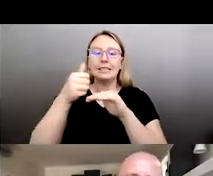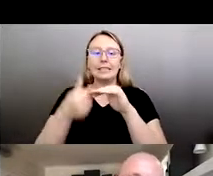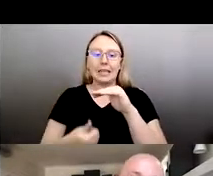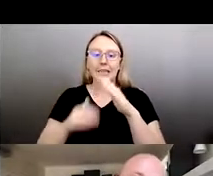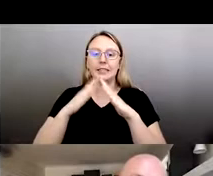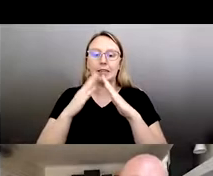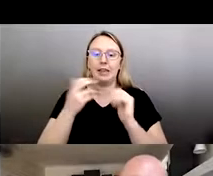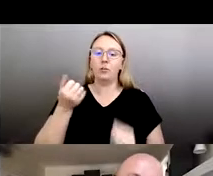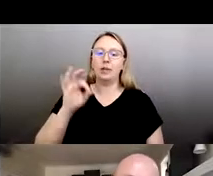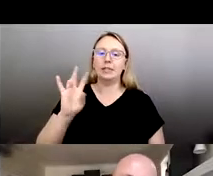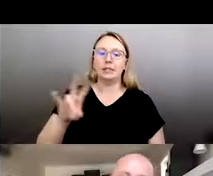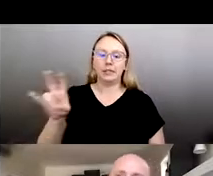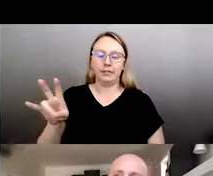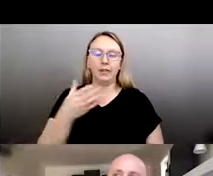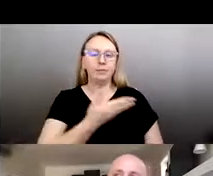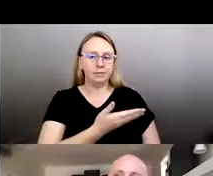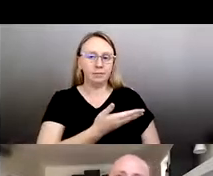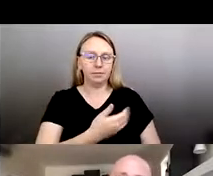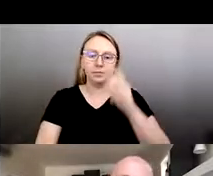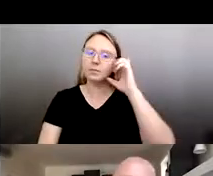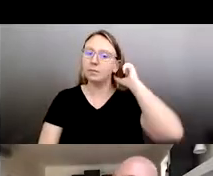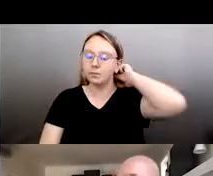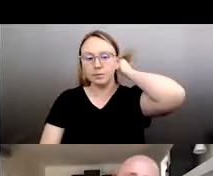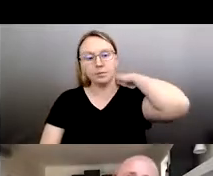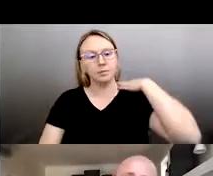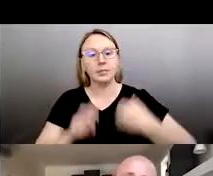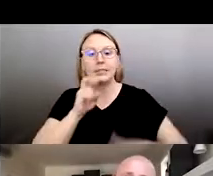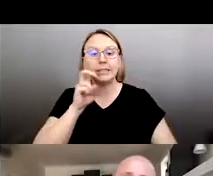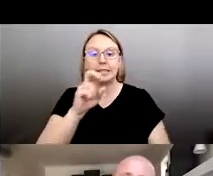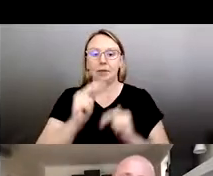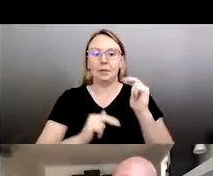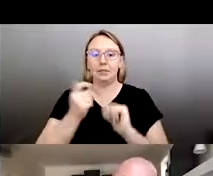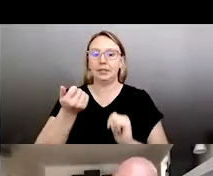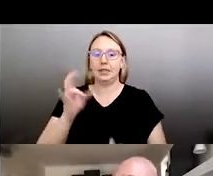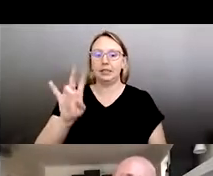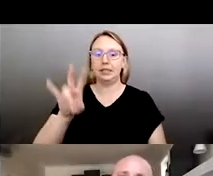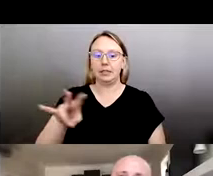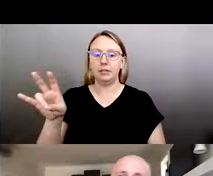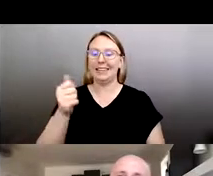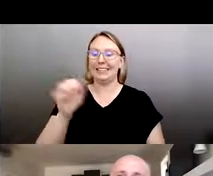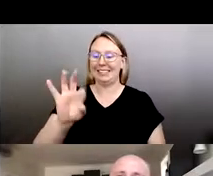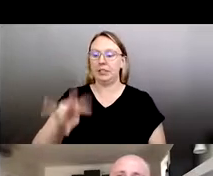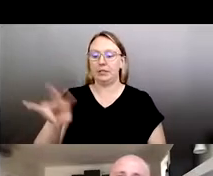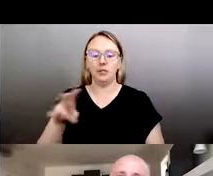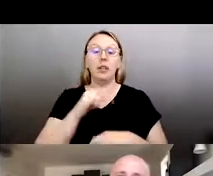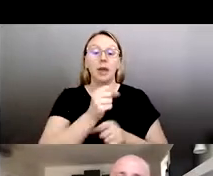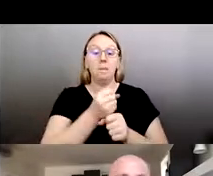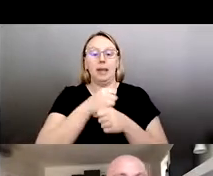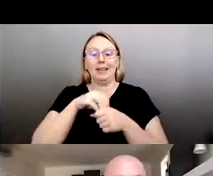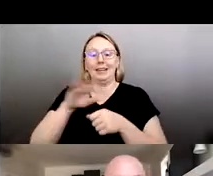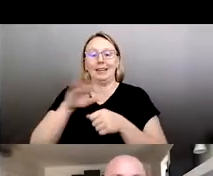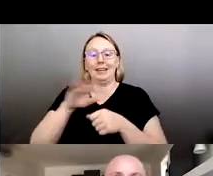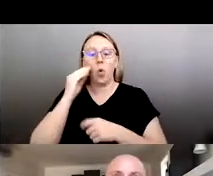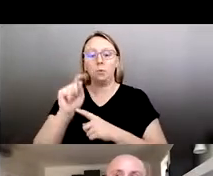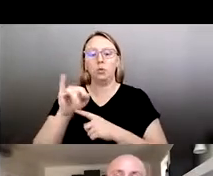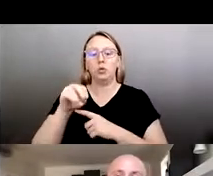1977, and Snake Building from 1977. And so all of these works were things that he made actually in his home studio after he moved into the art and after he